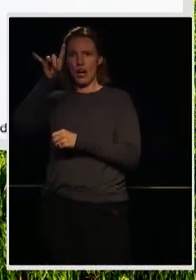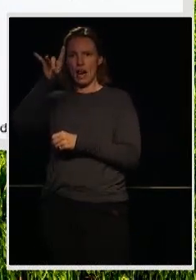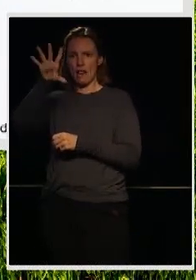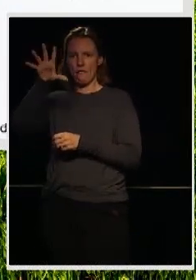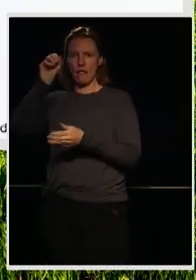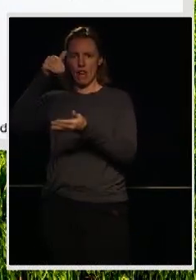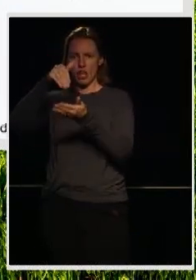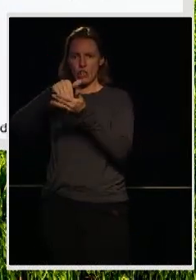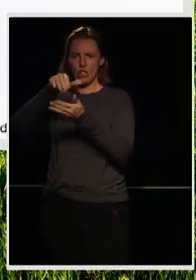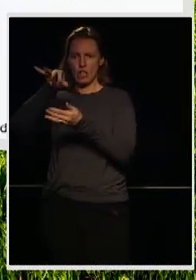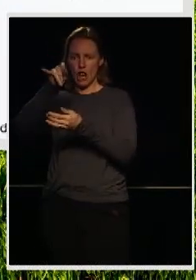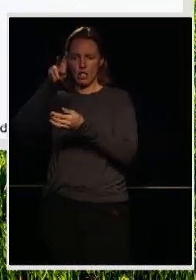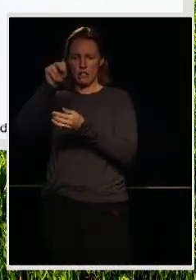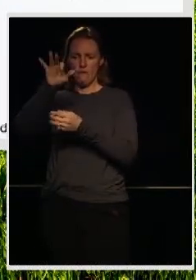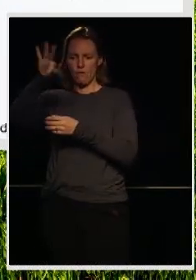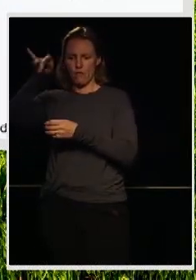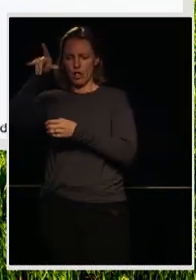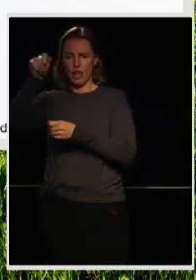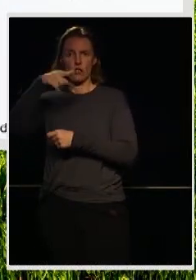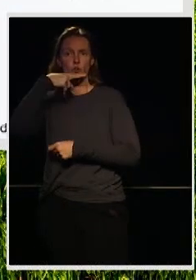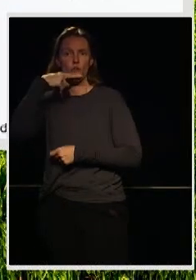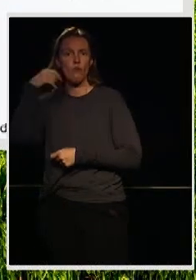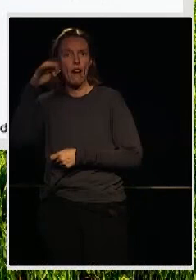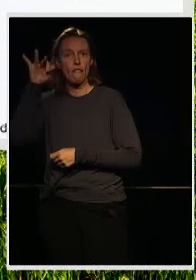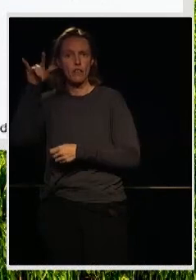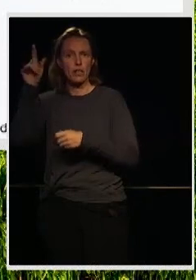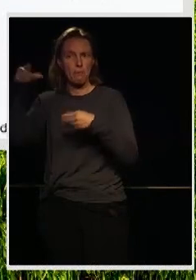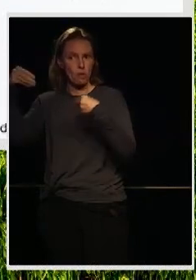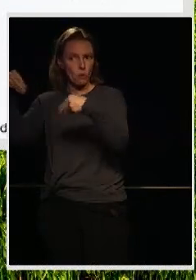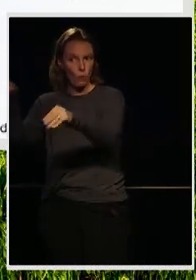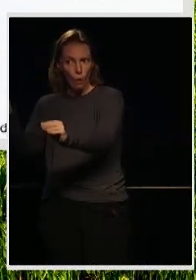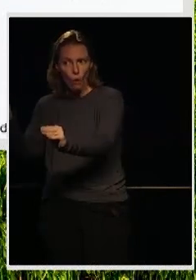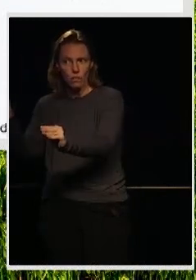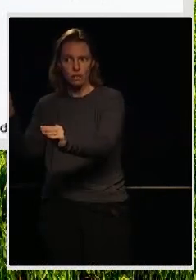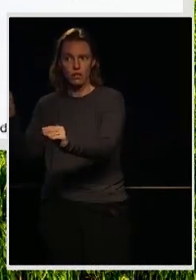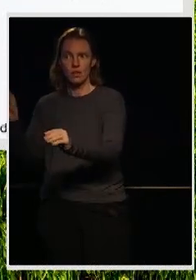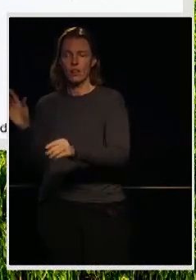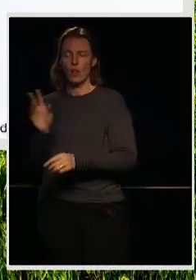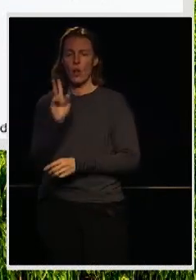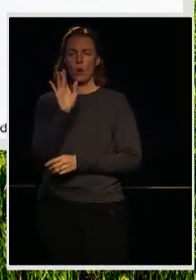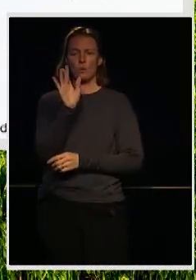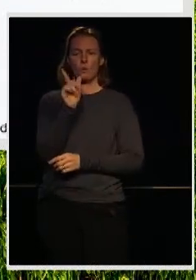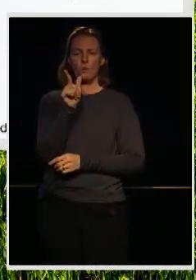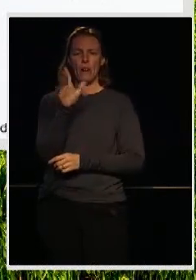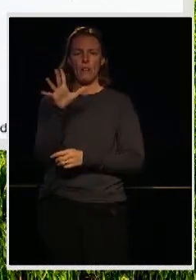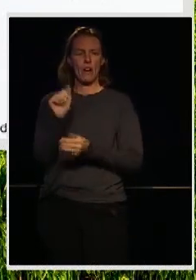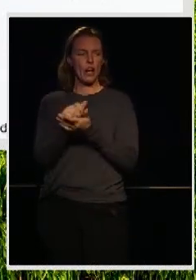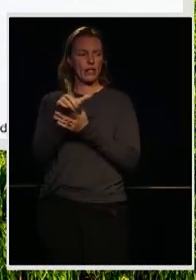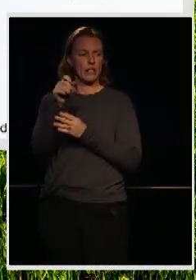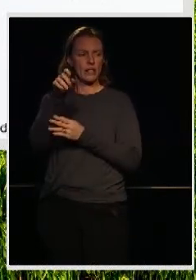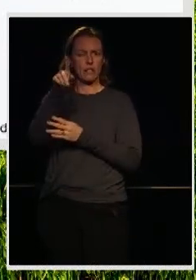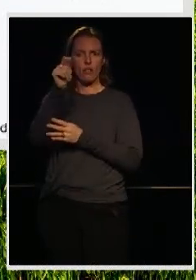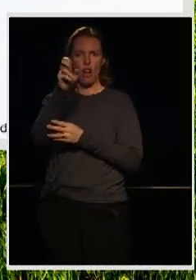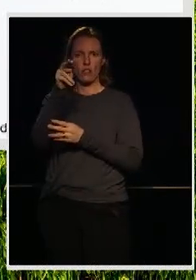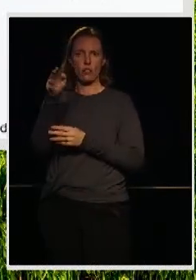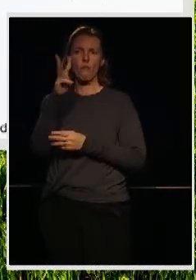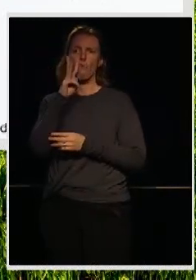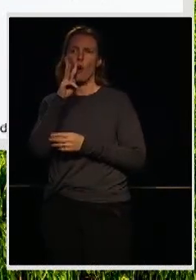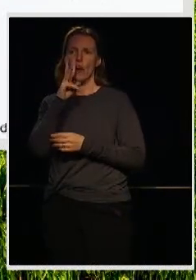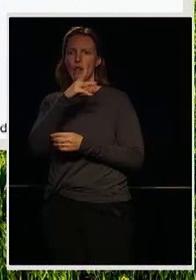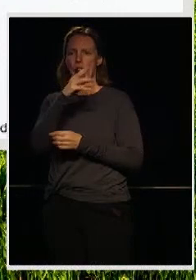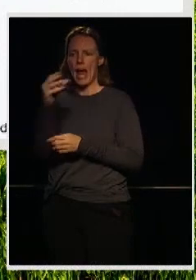985 tons of fertilizer, dry fertilizer that can be sold on the market, 2,300 tons of water, and we